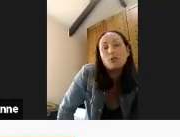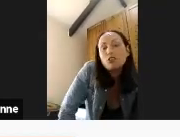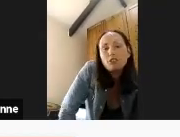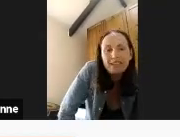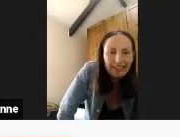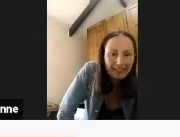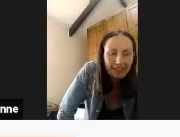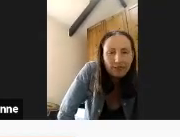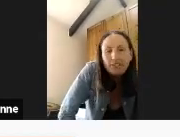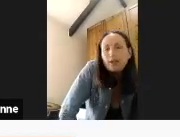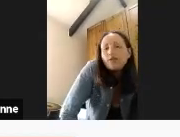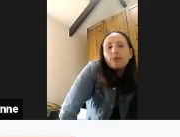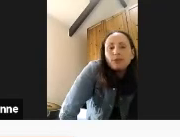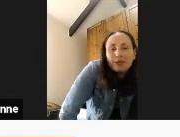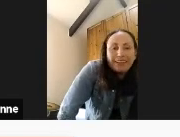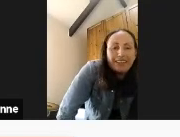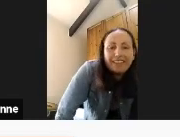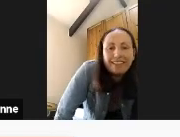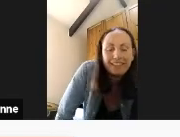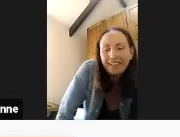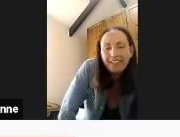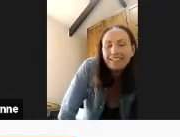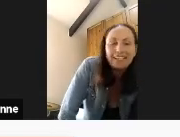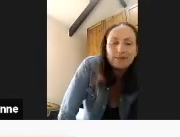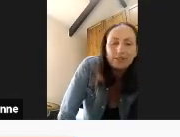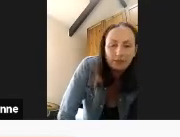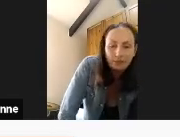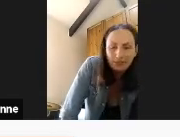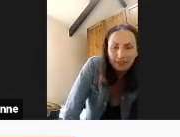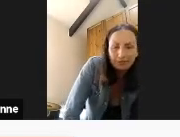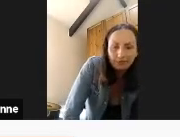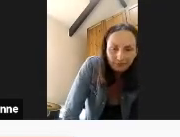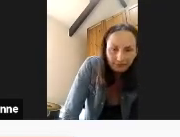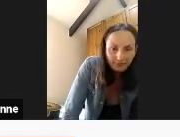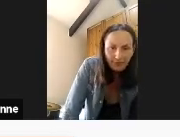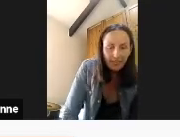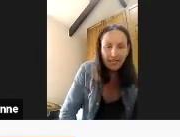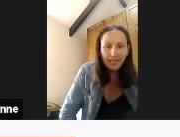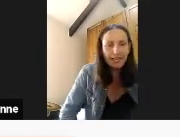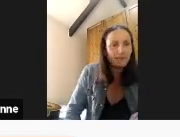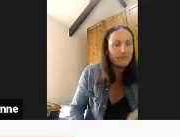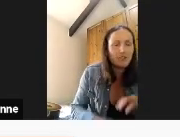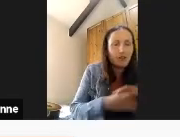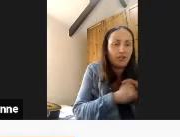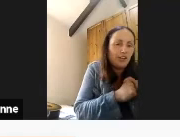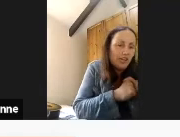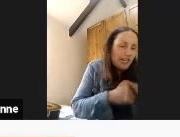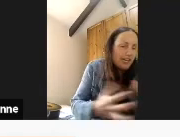or producer collectives, farmers markets, click and collect schemes on a small scale.